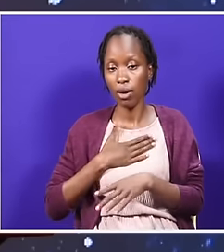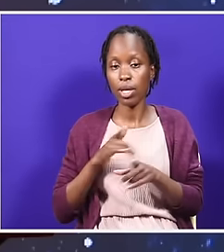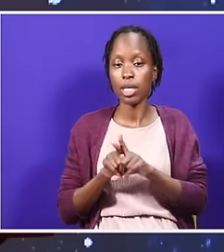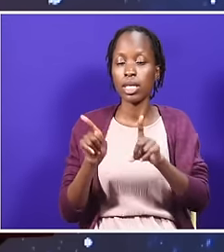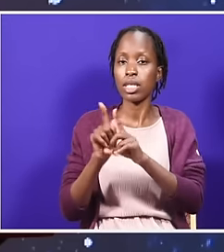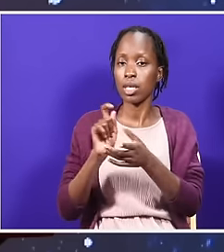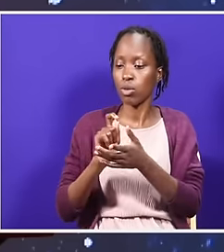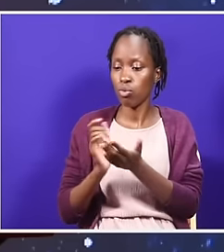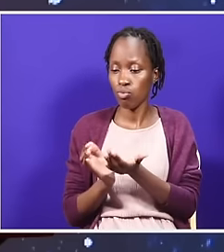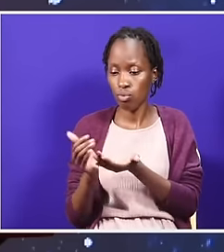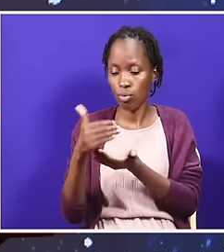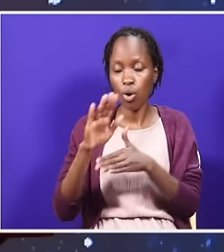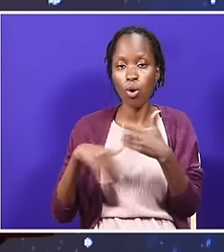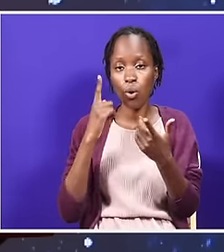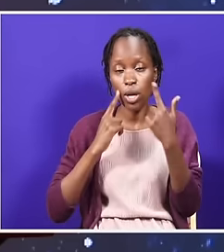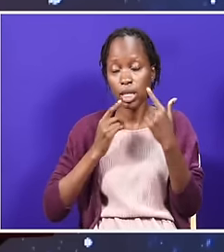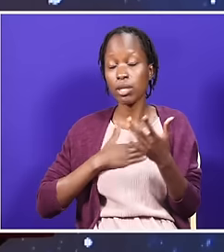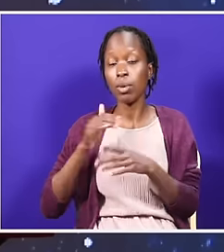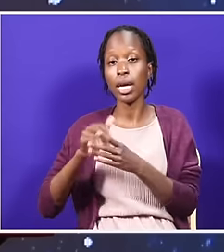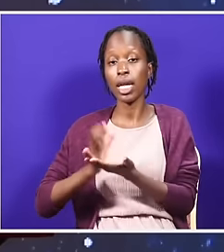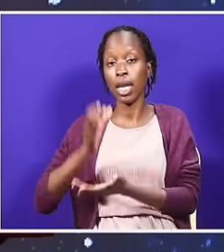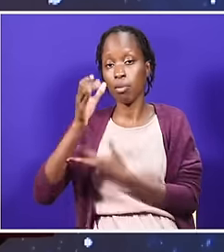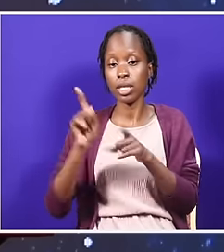have collected all my tears in a bottle.